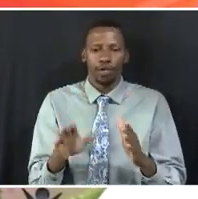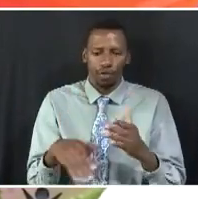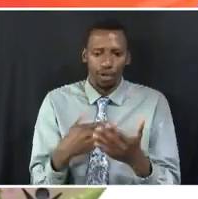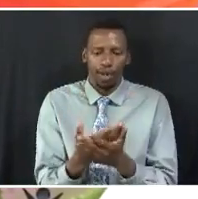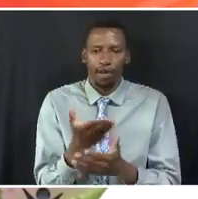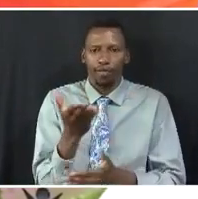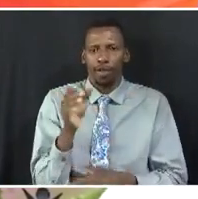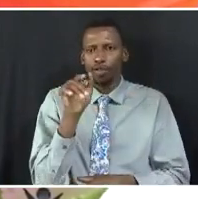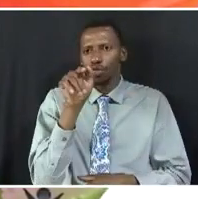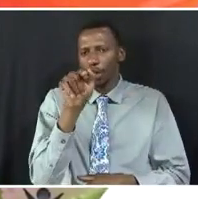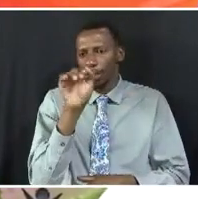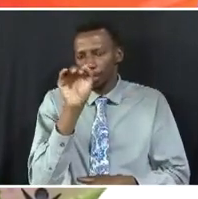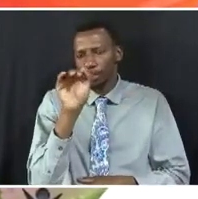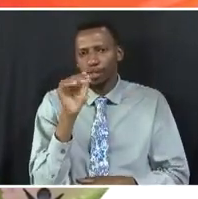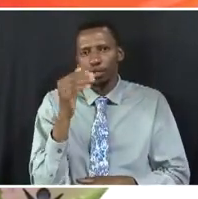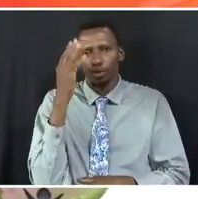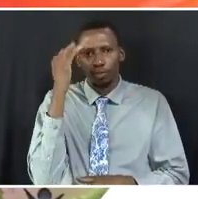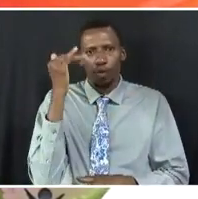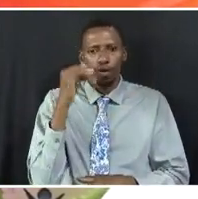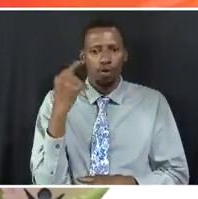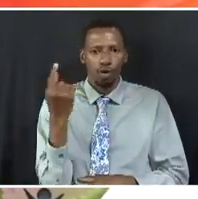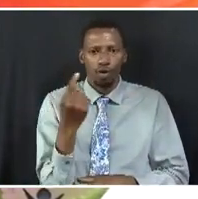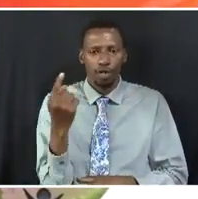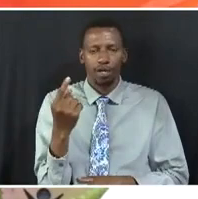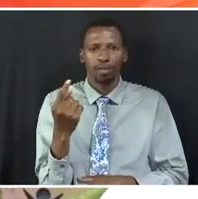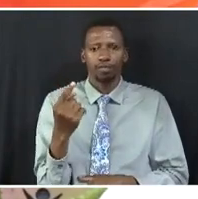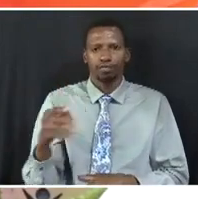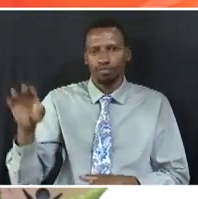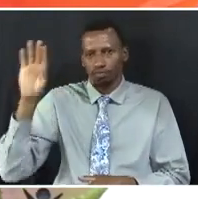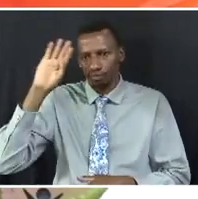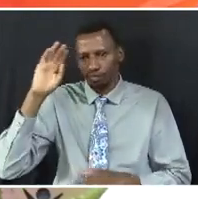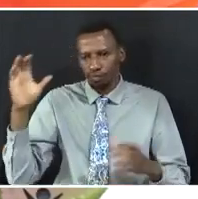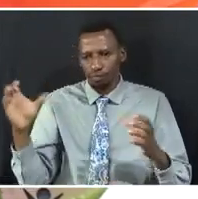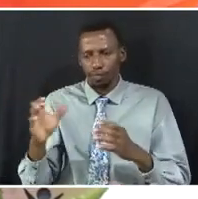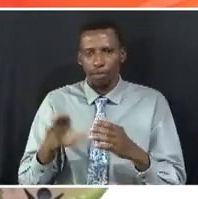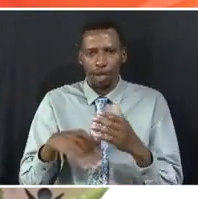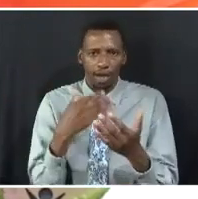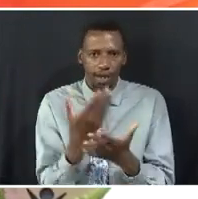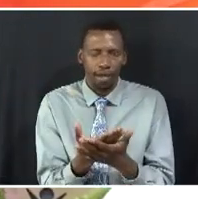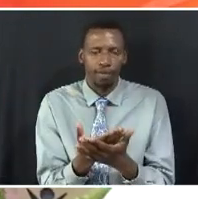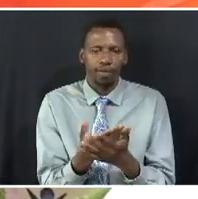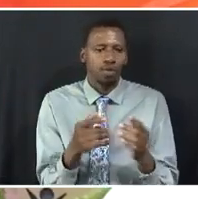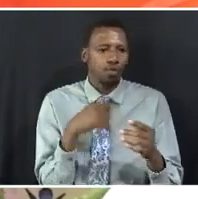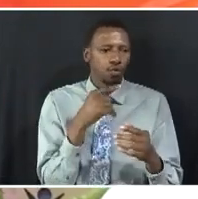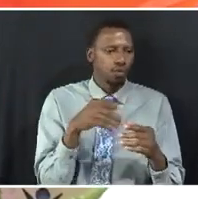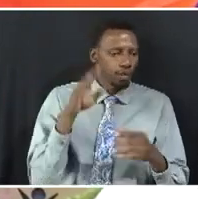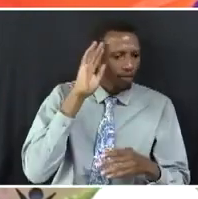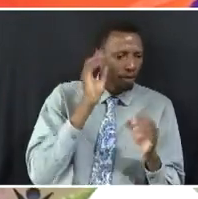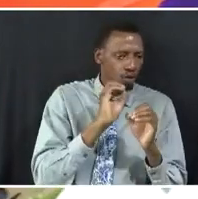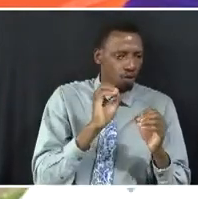you ever asked why only the pathfinders were able to reach Canaan and those that are not pathfinders didn't reach?